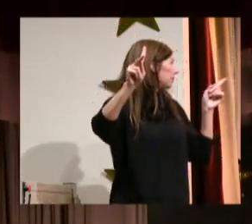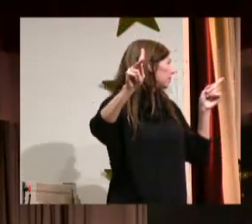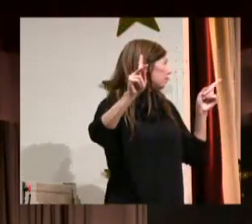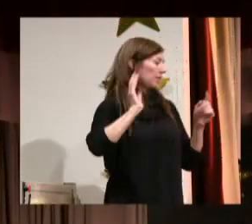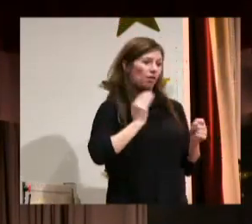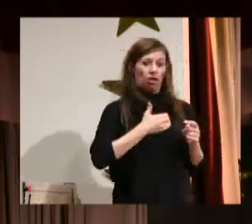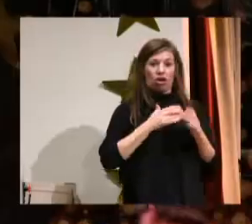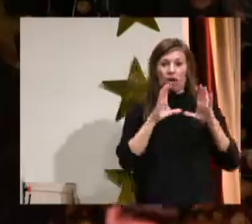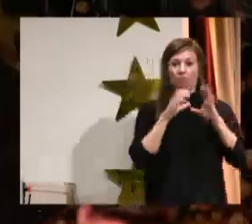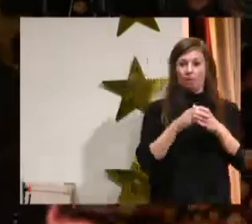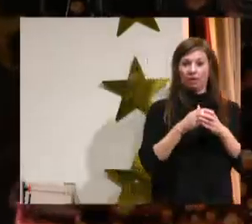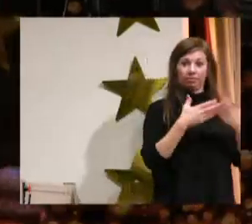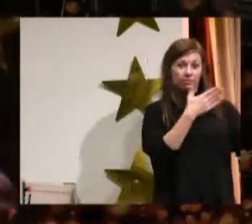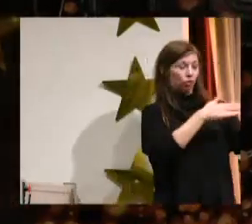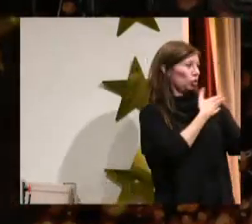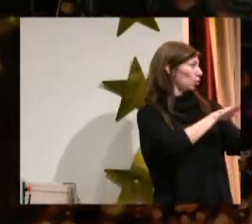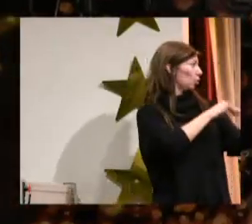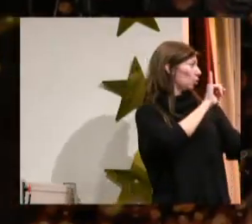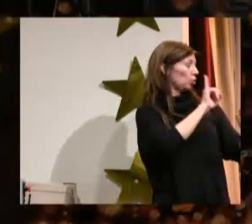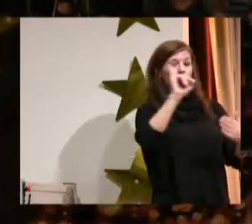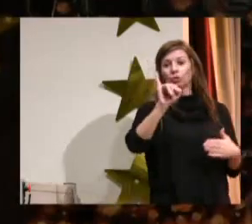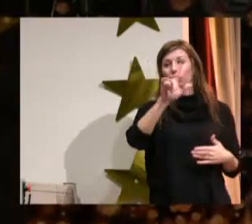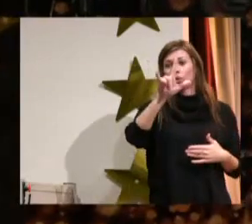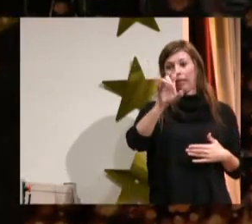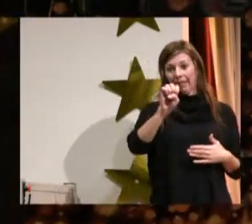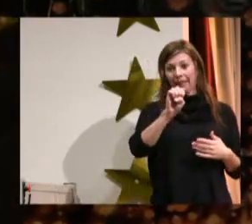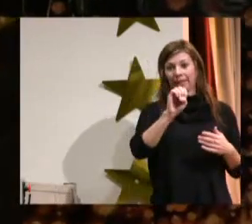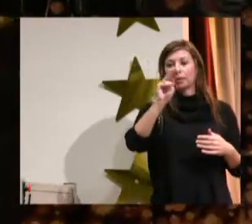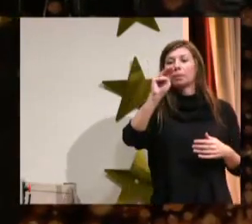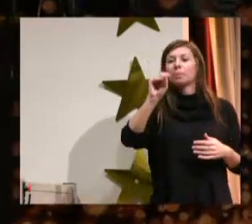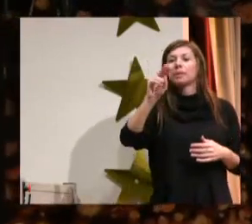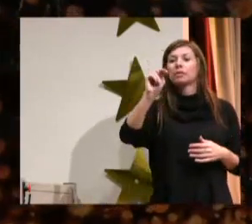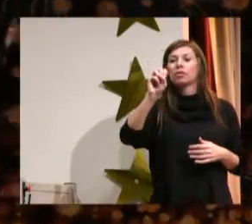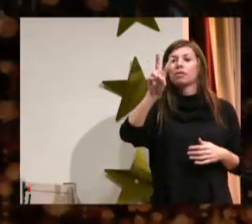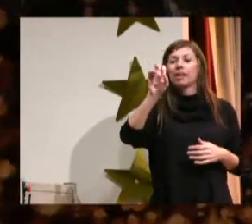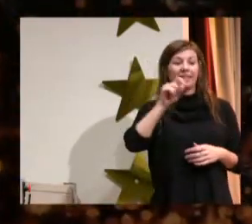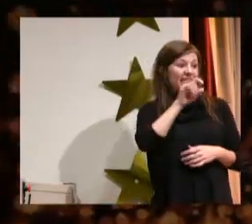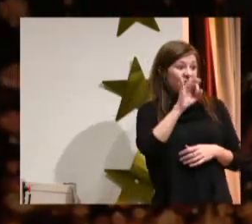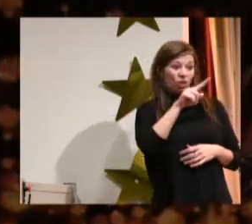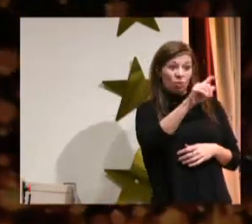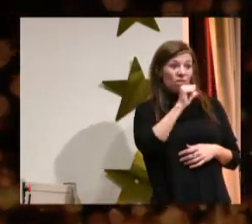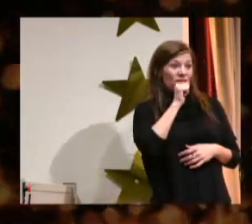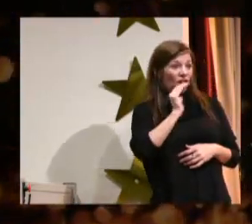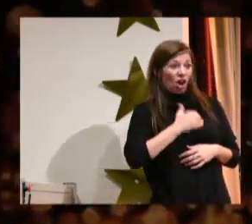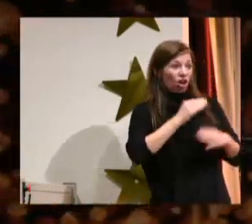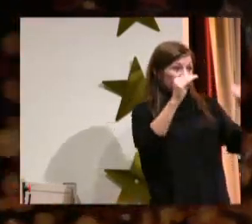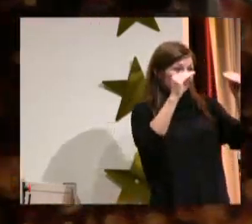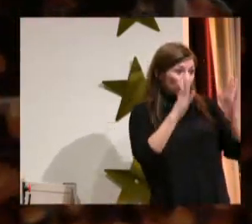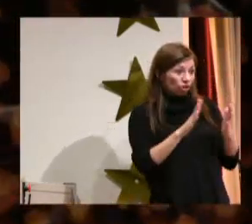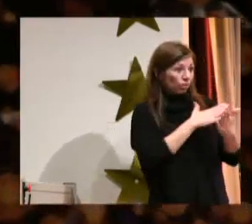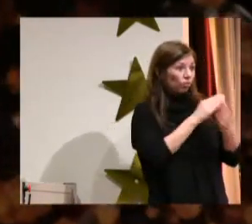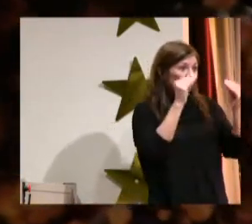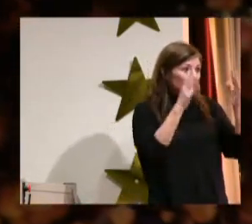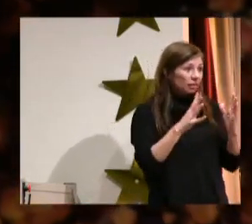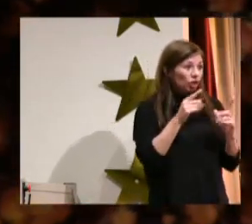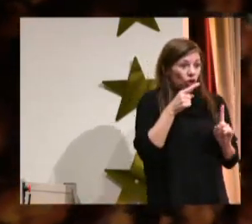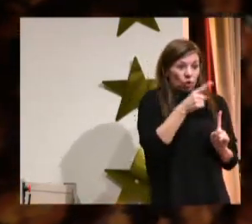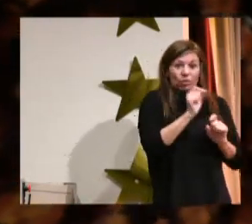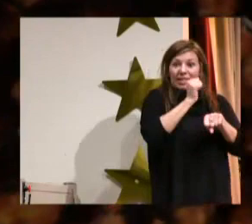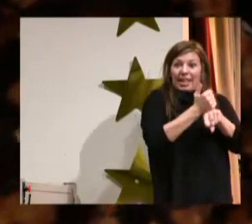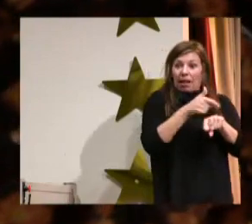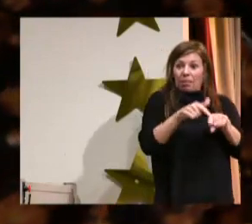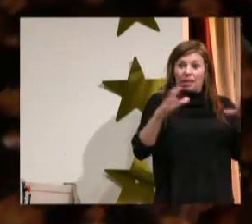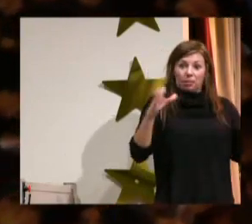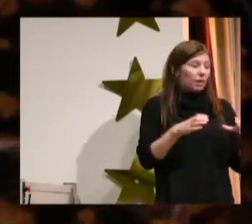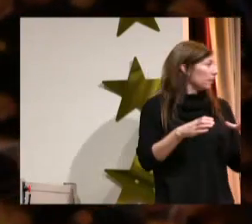From our band to Miss Novak, you know, if we didn't have as good as a music instructor or somebody who put this together, you